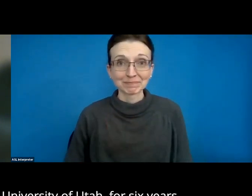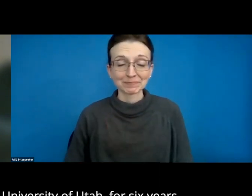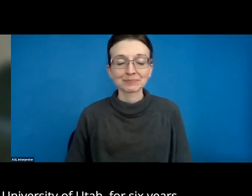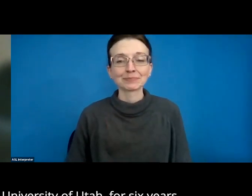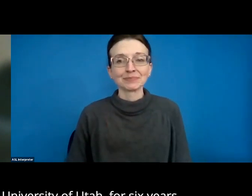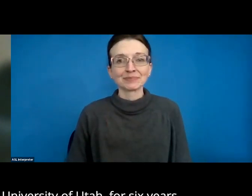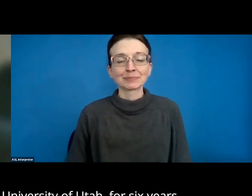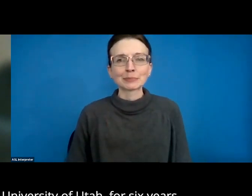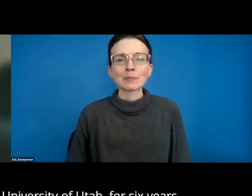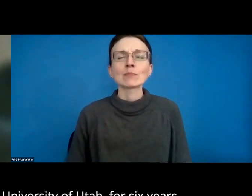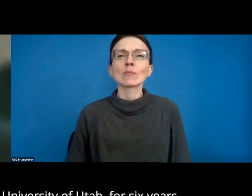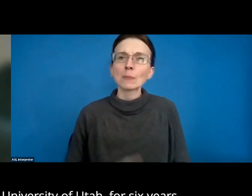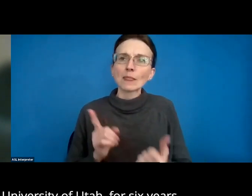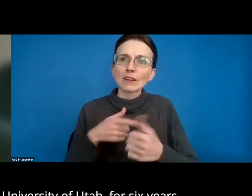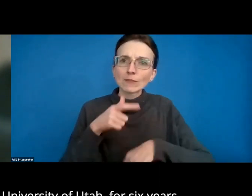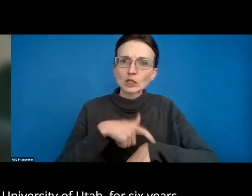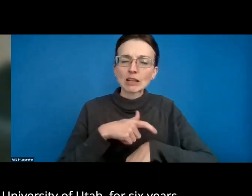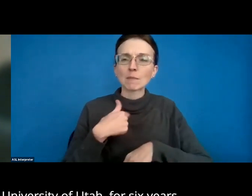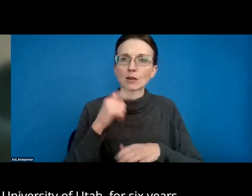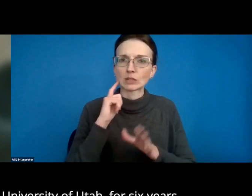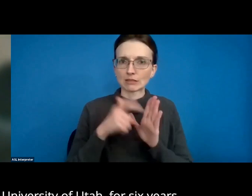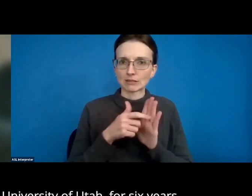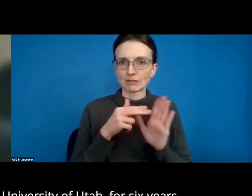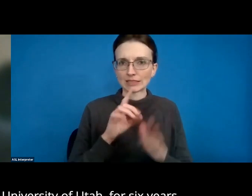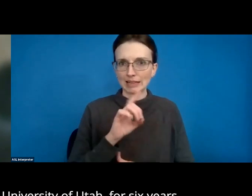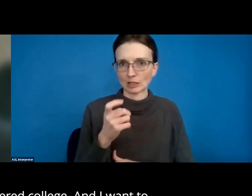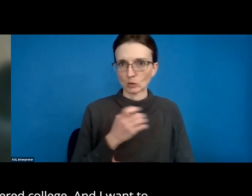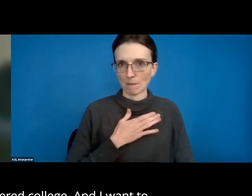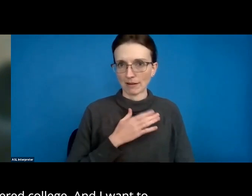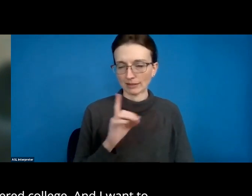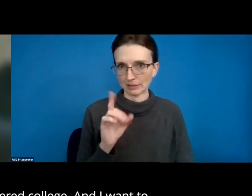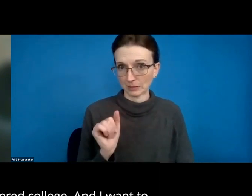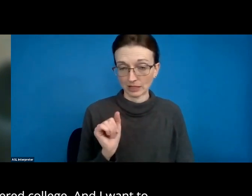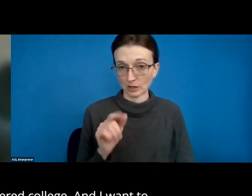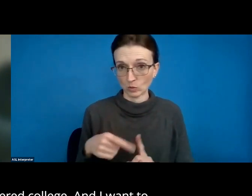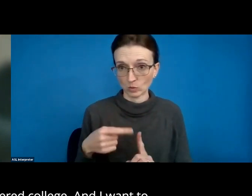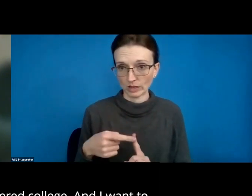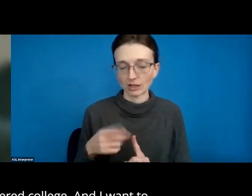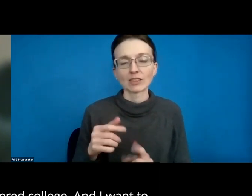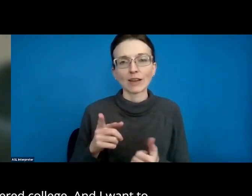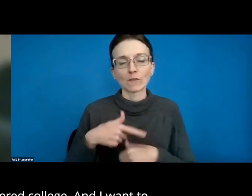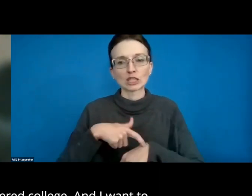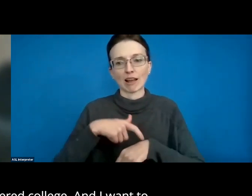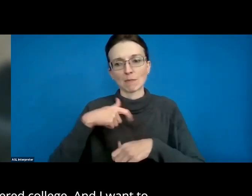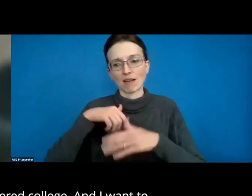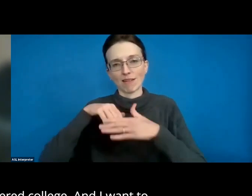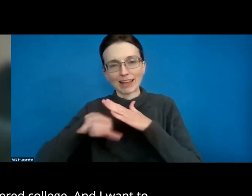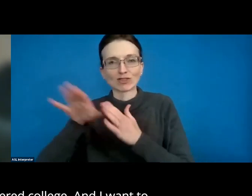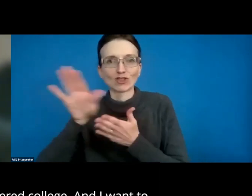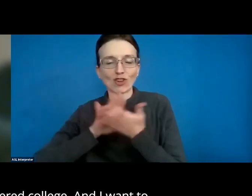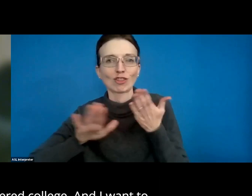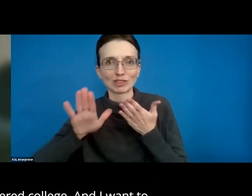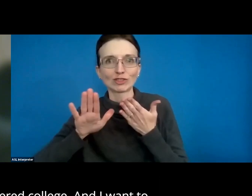the first time I was diagnosed with my disability was the first time I entered college. And